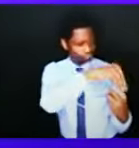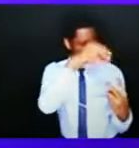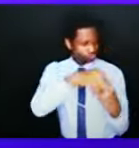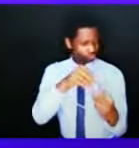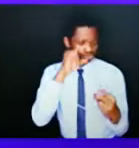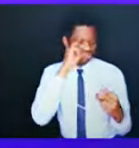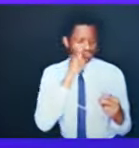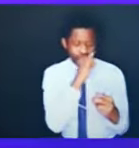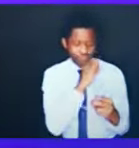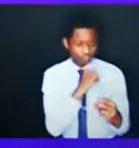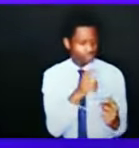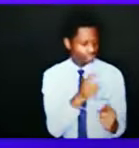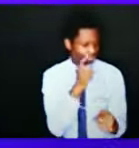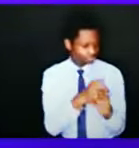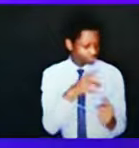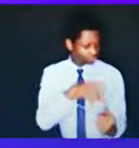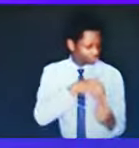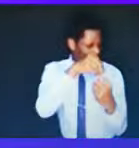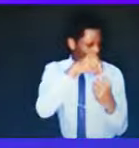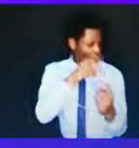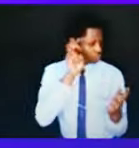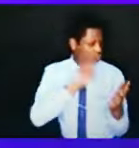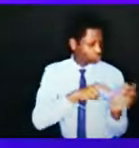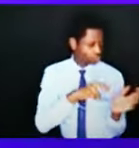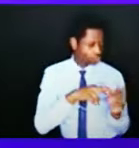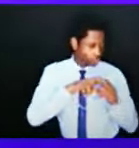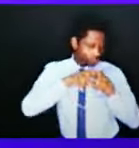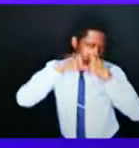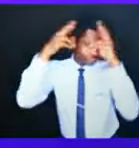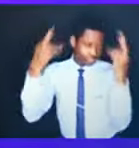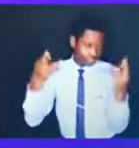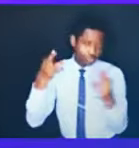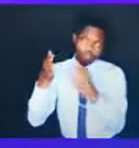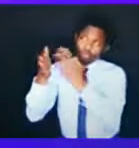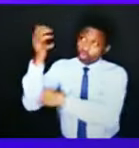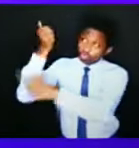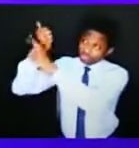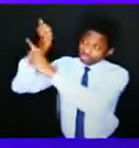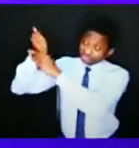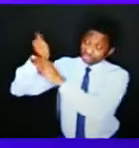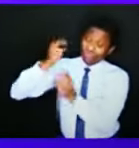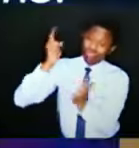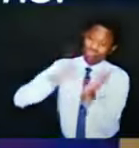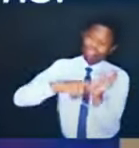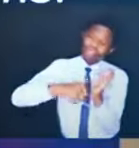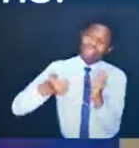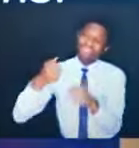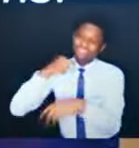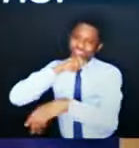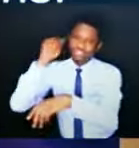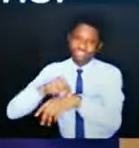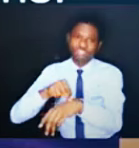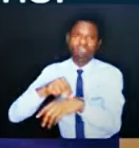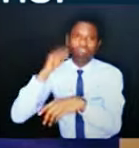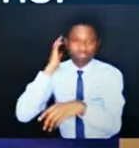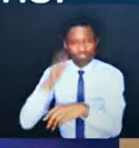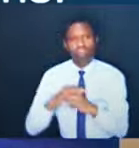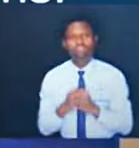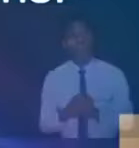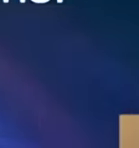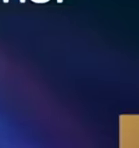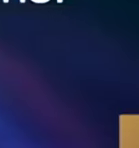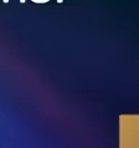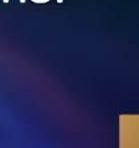Israel strategically to reveal him God to the other nations. Nti adofunum onyame sheda